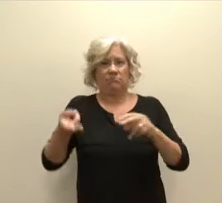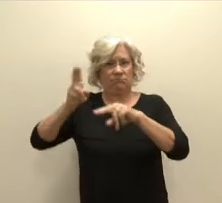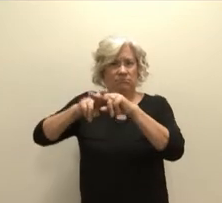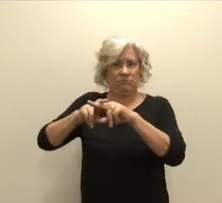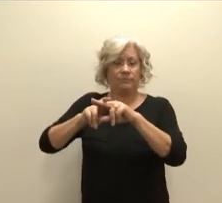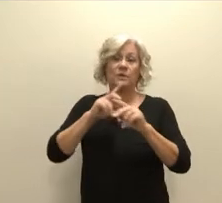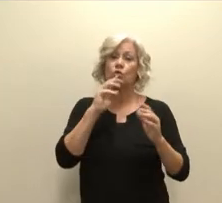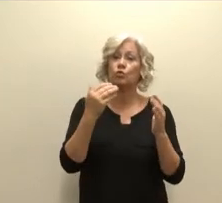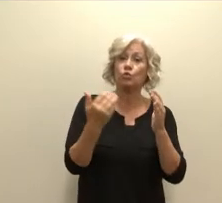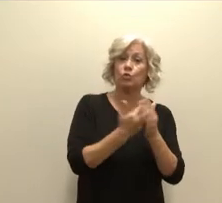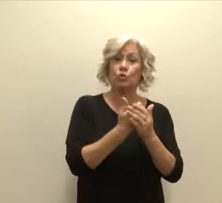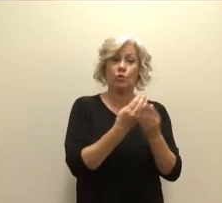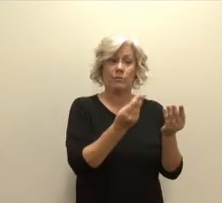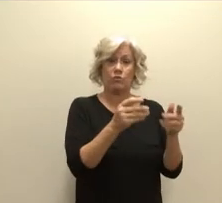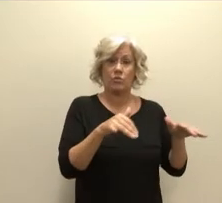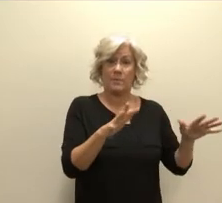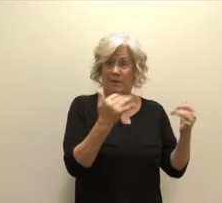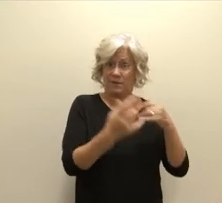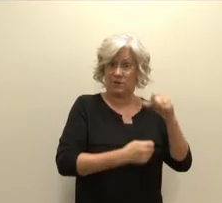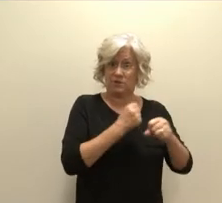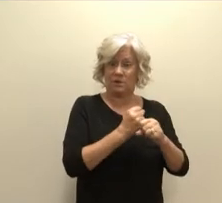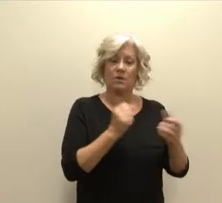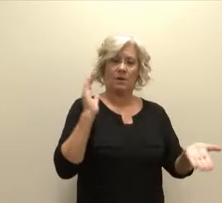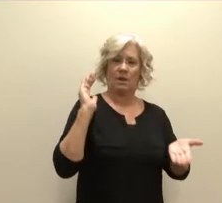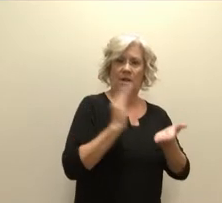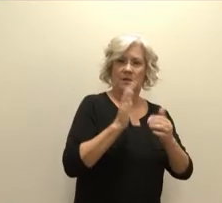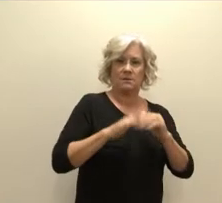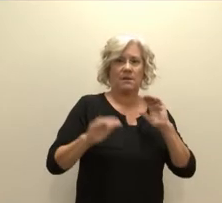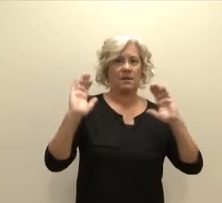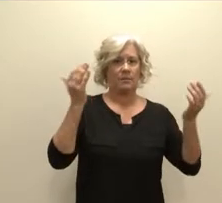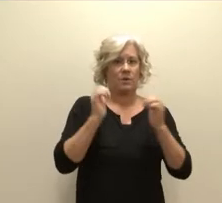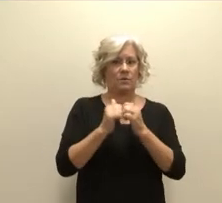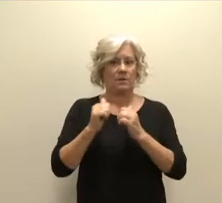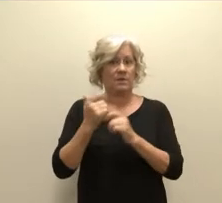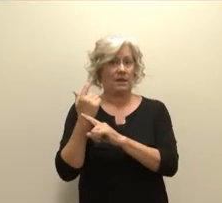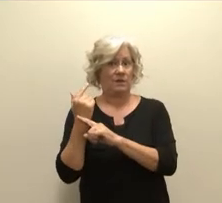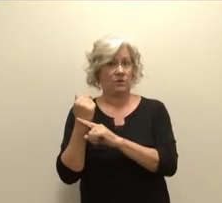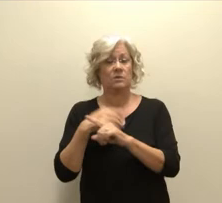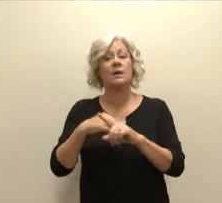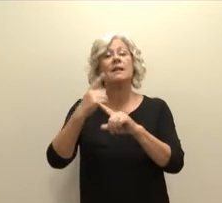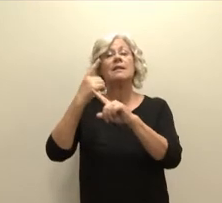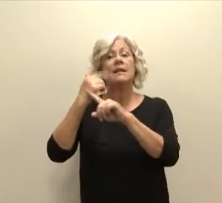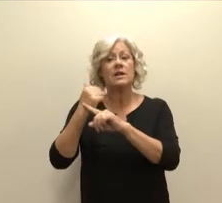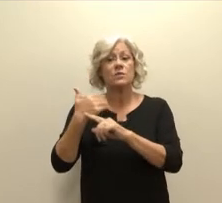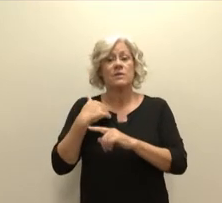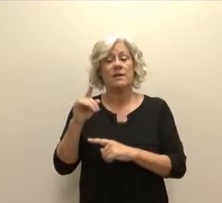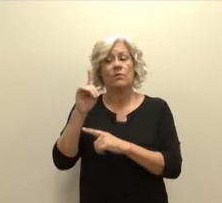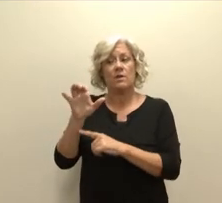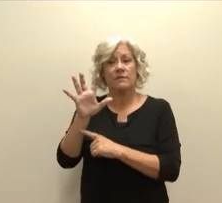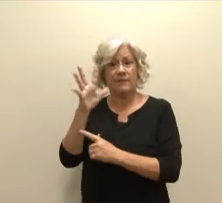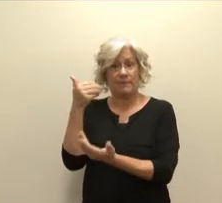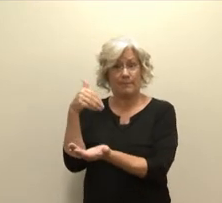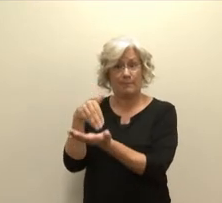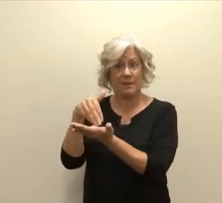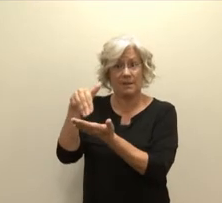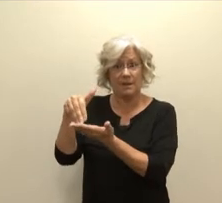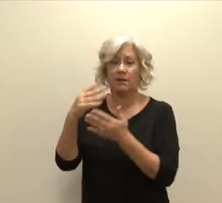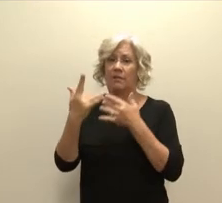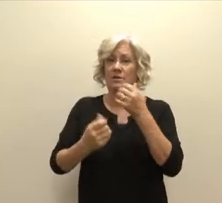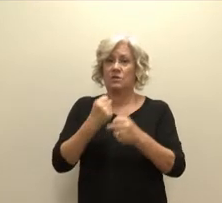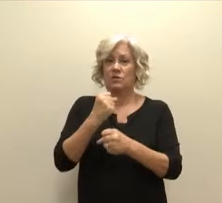new property is lower this year than it was last year. Last year we had $105 million in new property. This